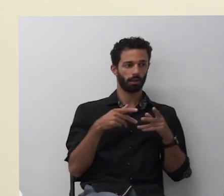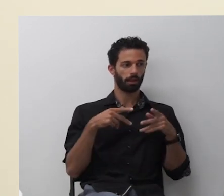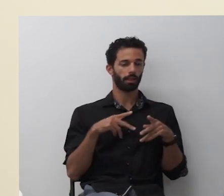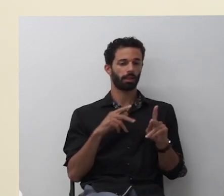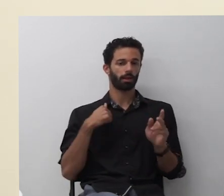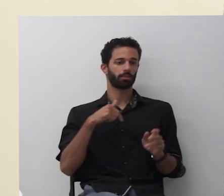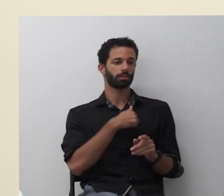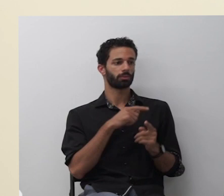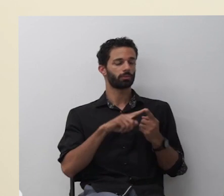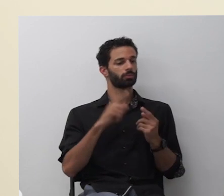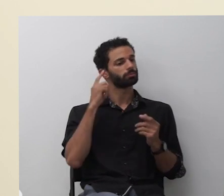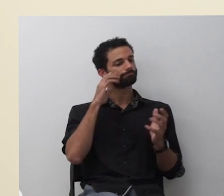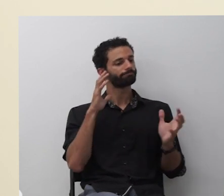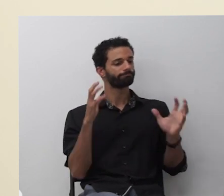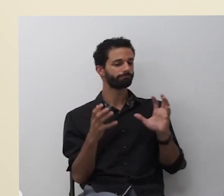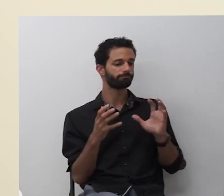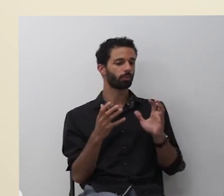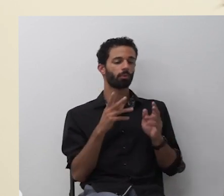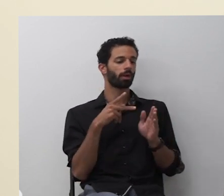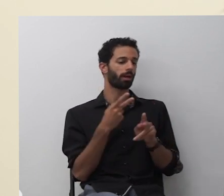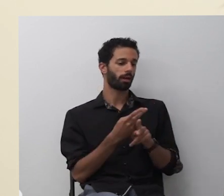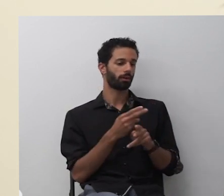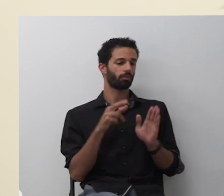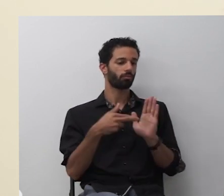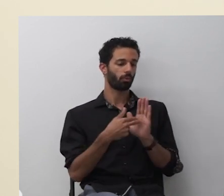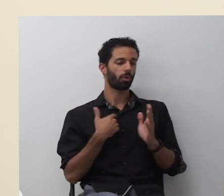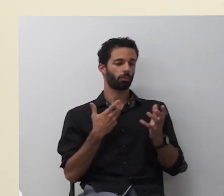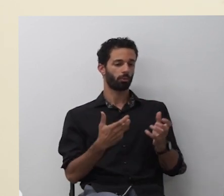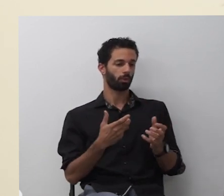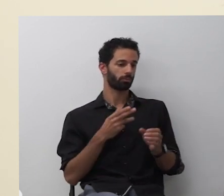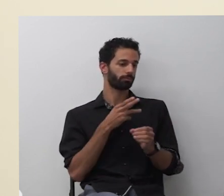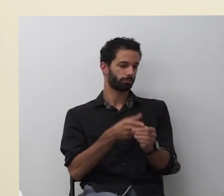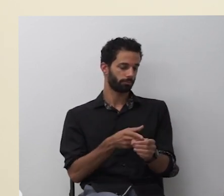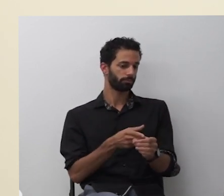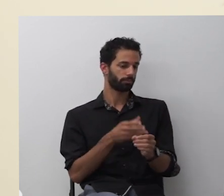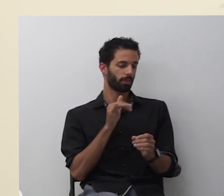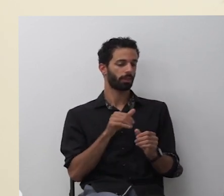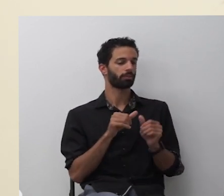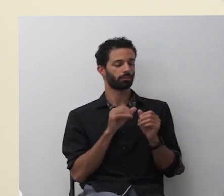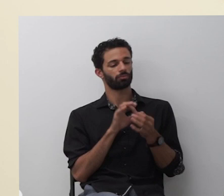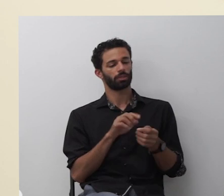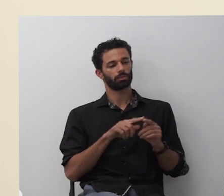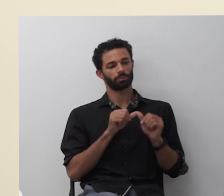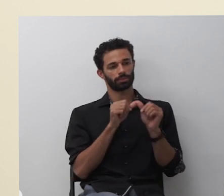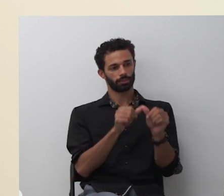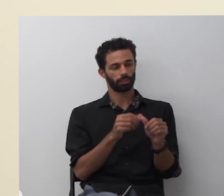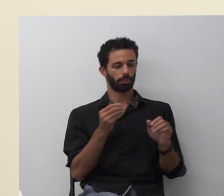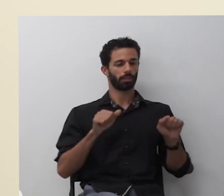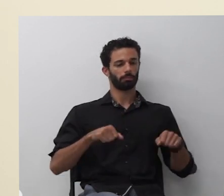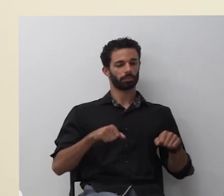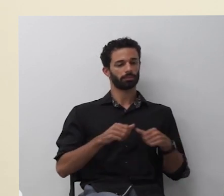think about a different kind of role that we want to show up in, and that is, I think, what's related to sustainability and capacity.